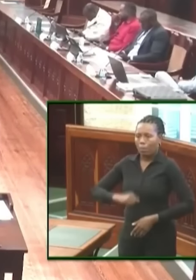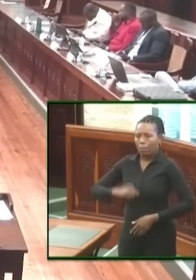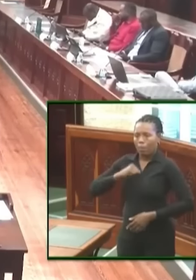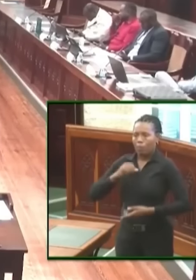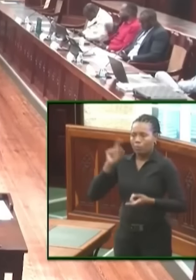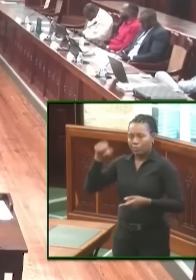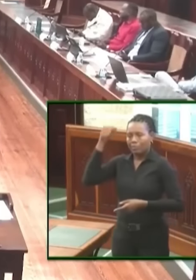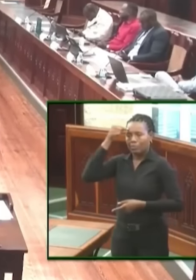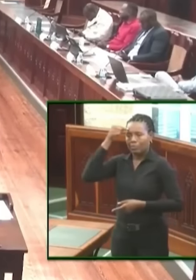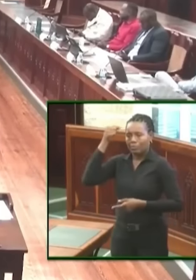I'm so proud of this government.